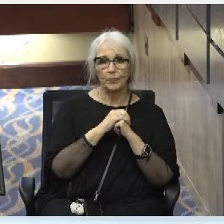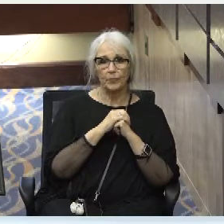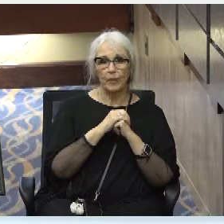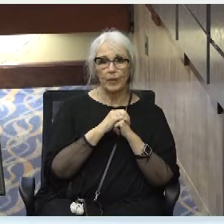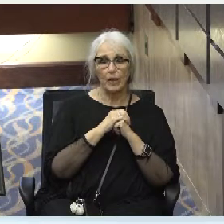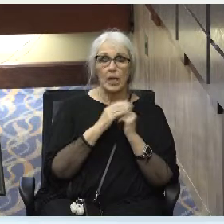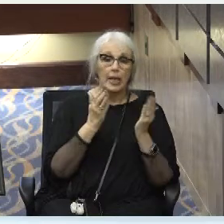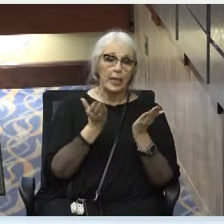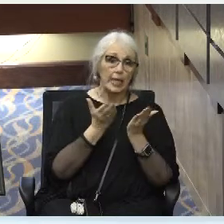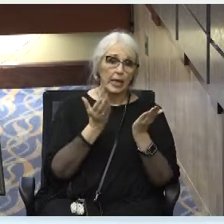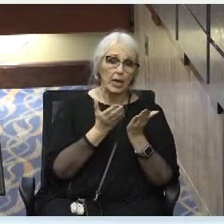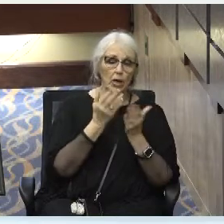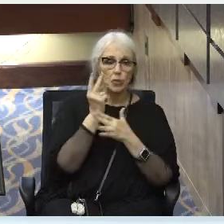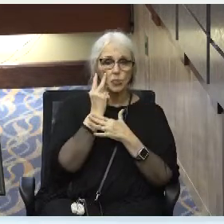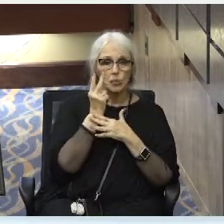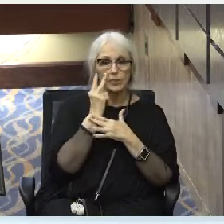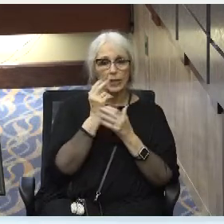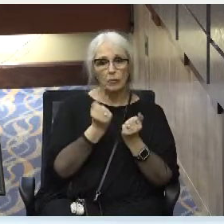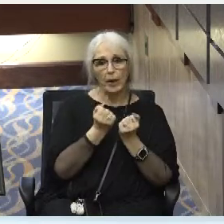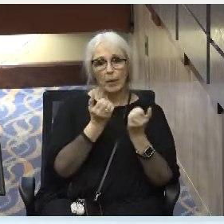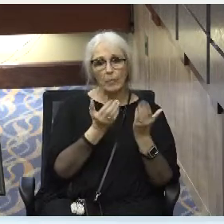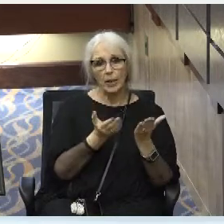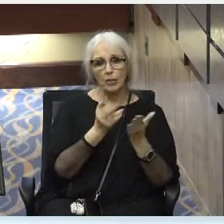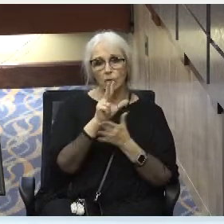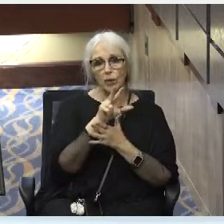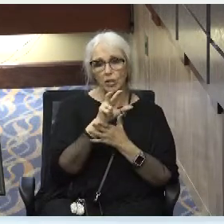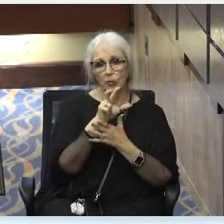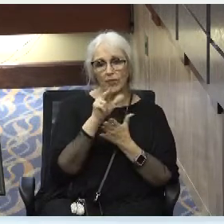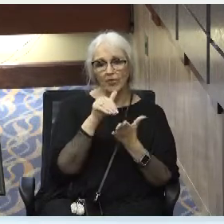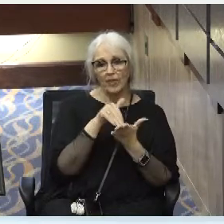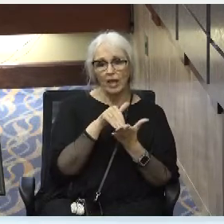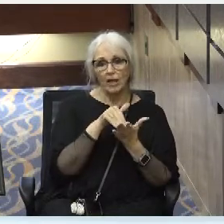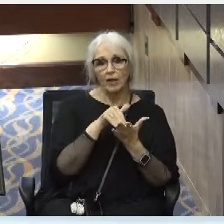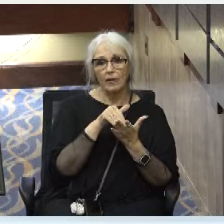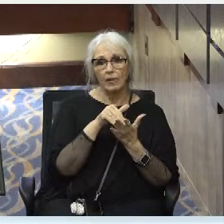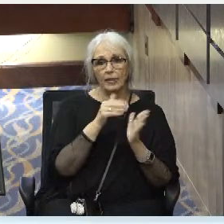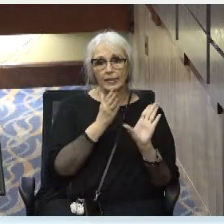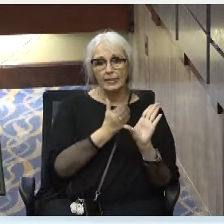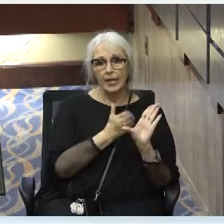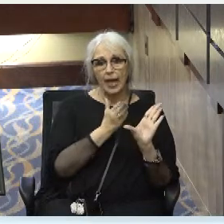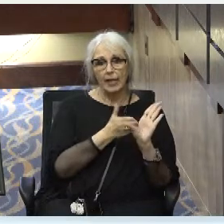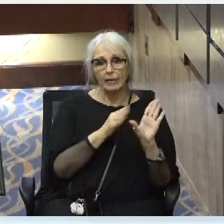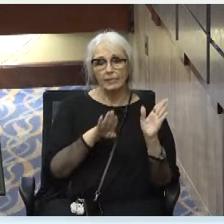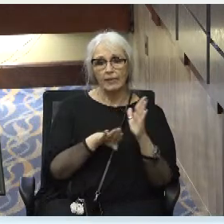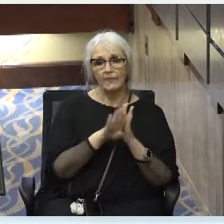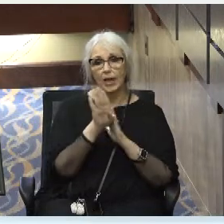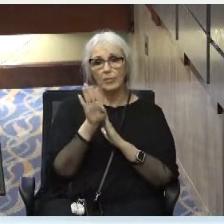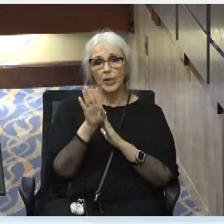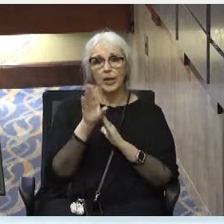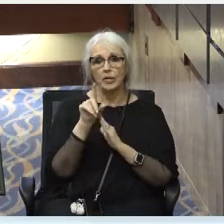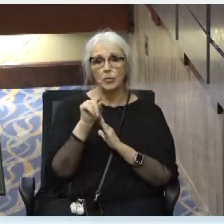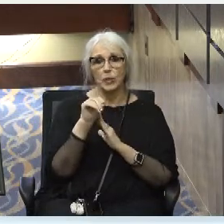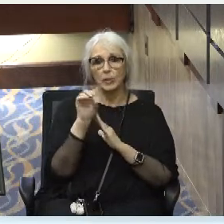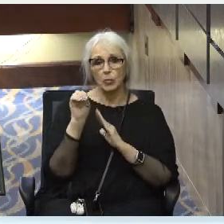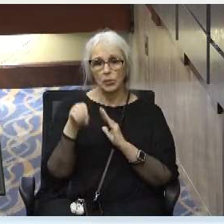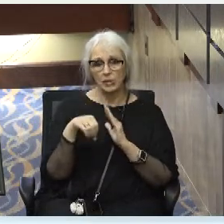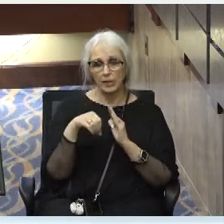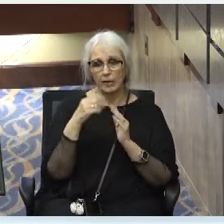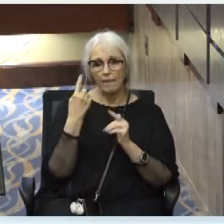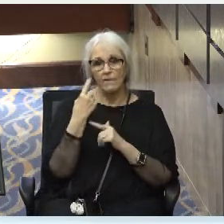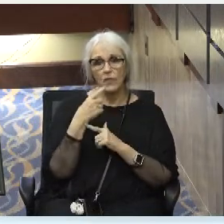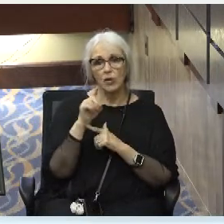And here you'll see a recommended amount of $300,000 for site development, as well as the 20% set aside